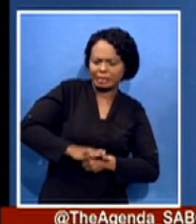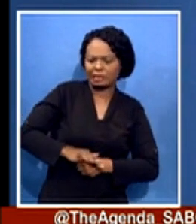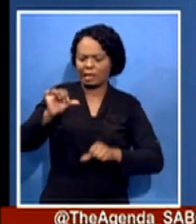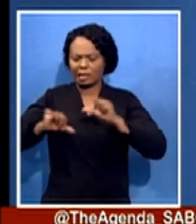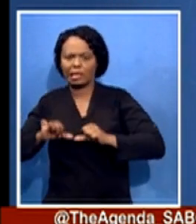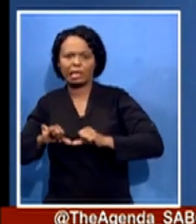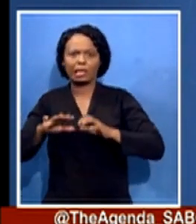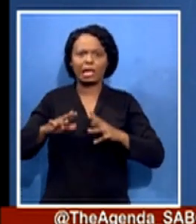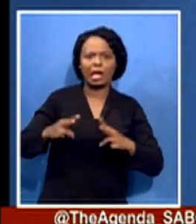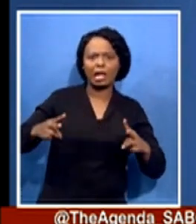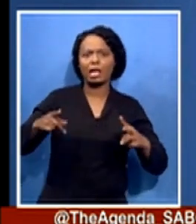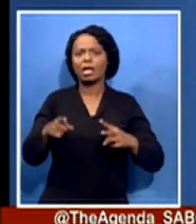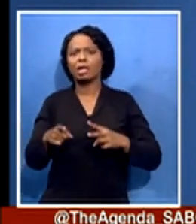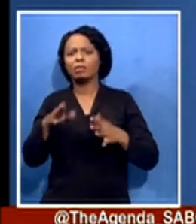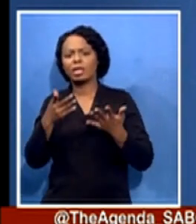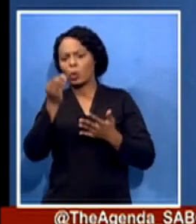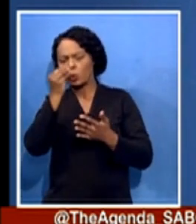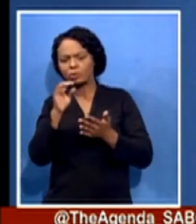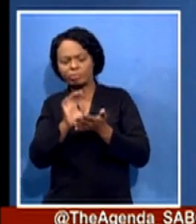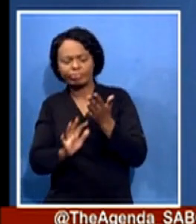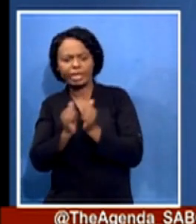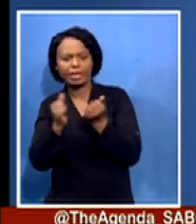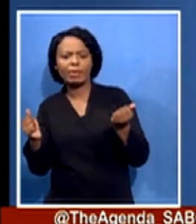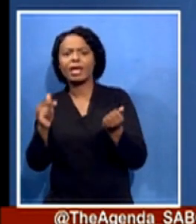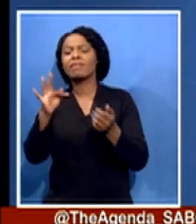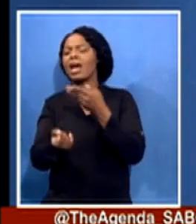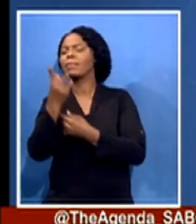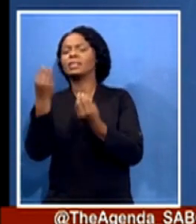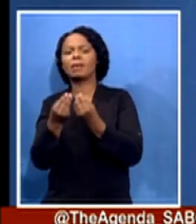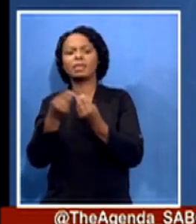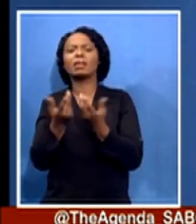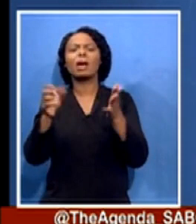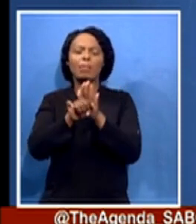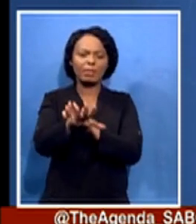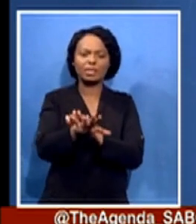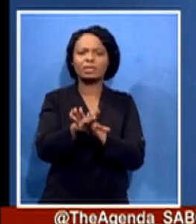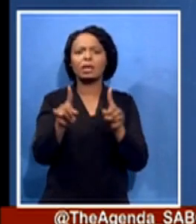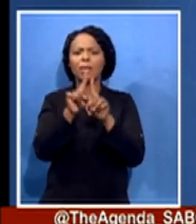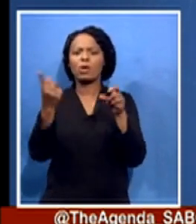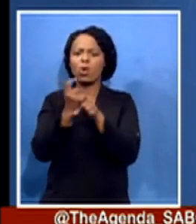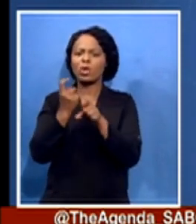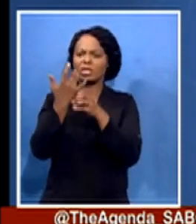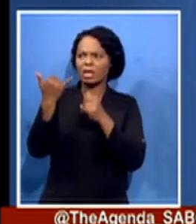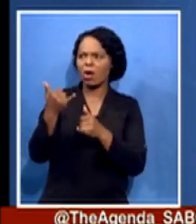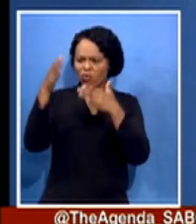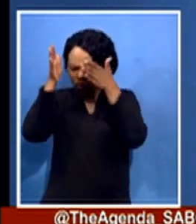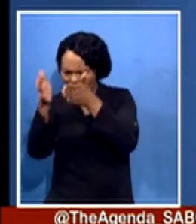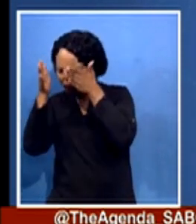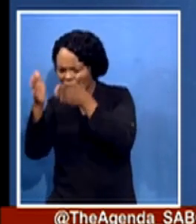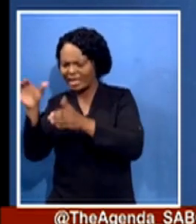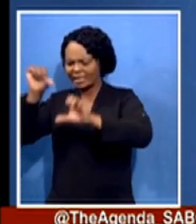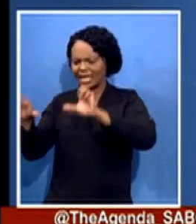papers once they are peer-reviewed and published in scientific journals. Talk to us about, I want to say, the new normal for